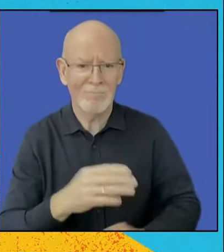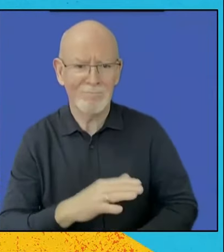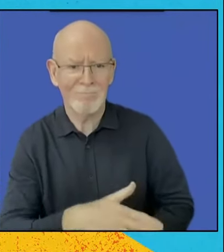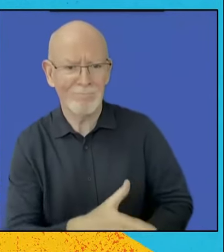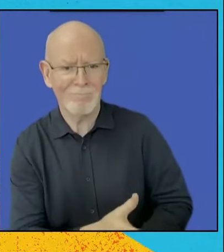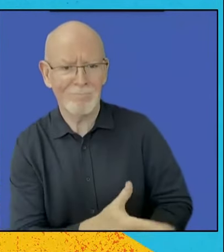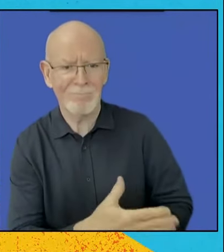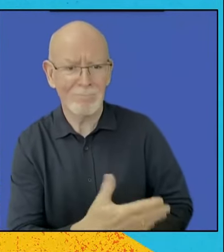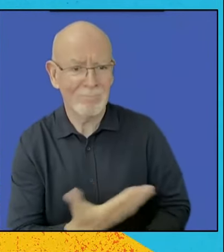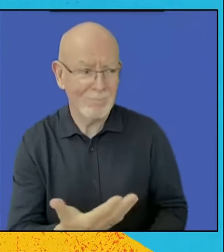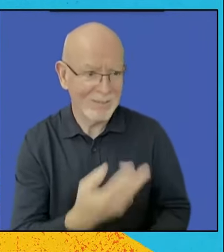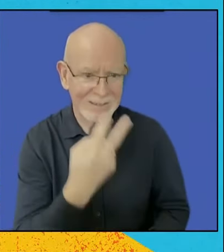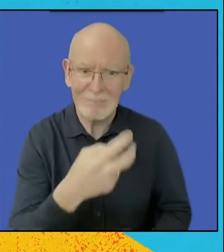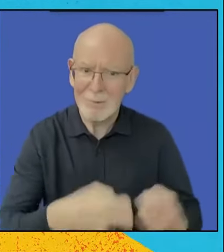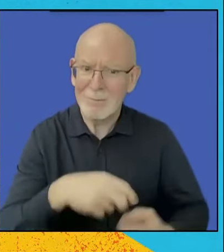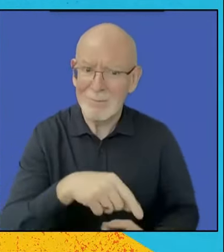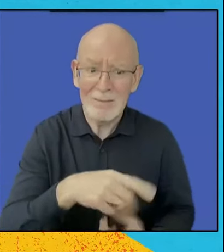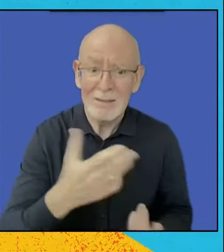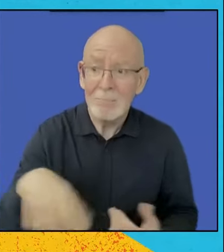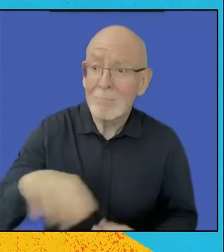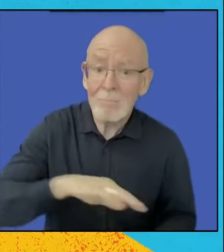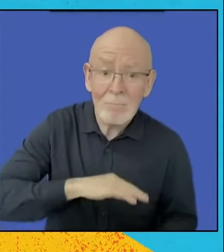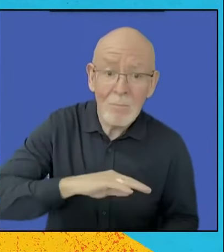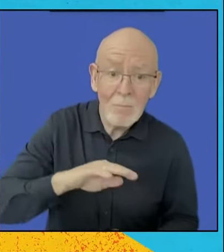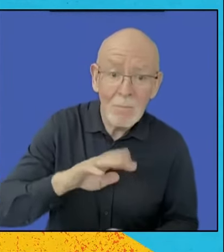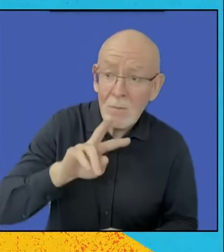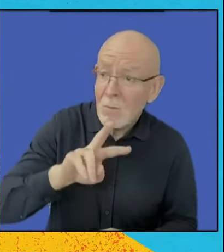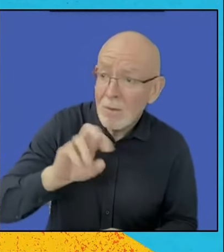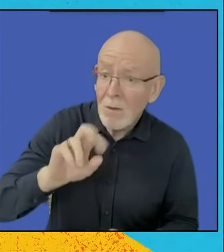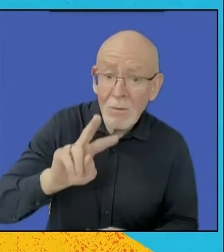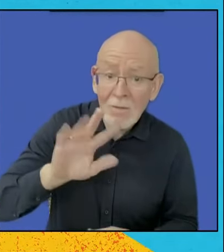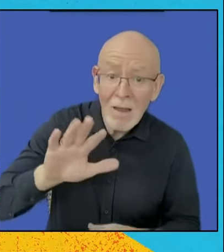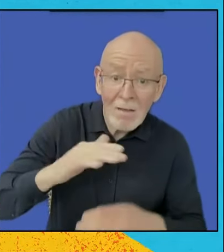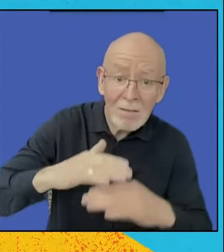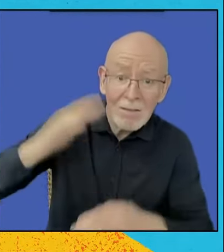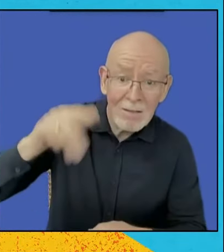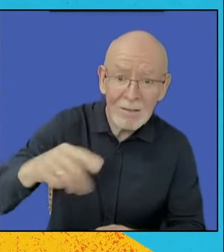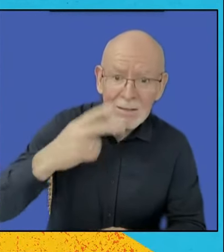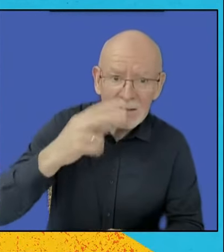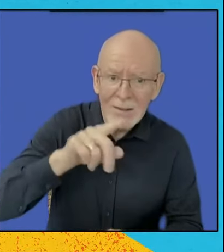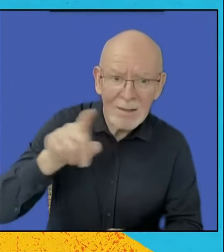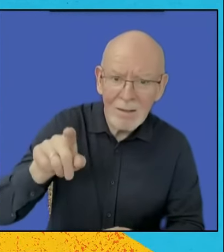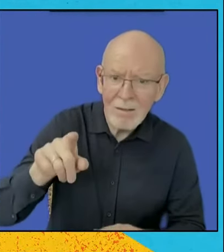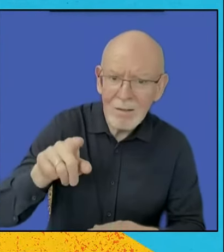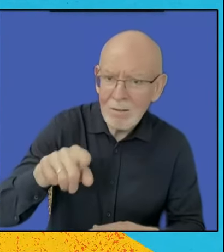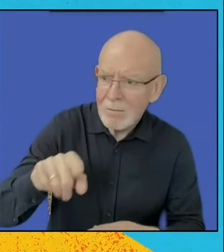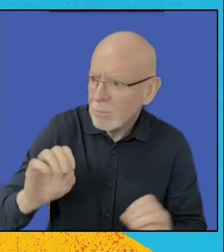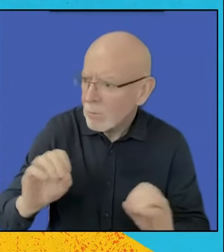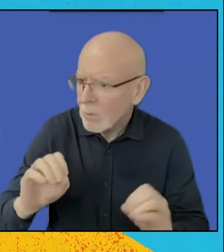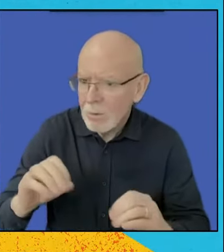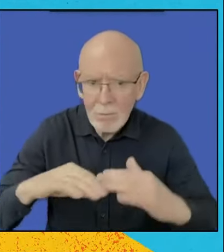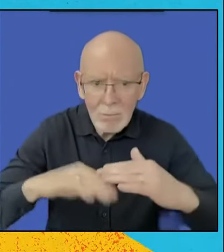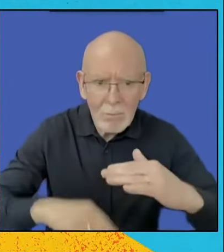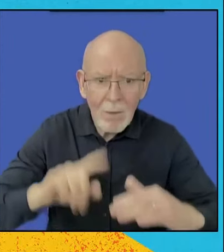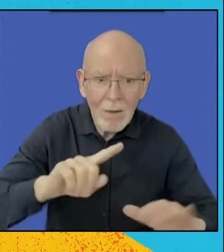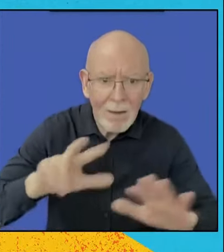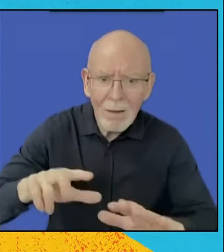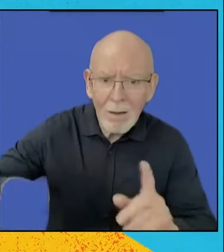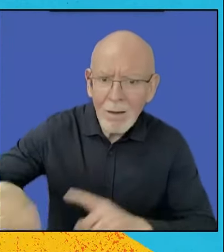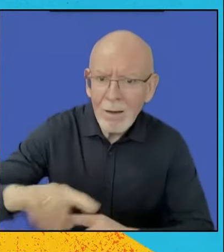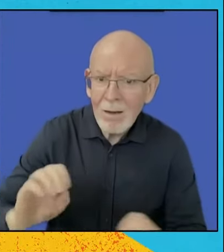is intersectionality? I know that most of you know that concept, but what about other people? Intersectionality is to